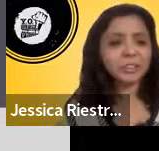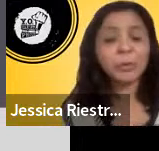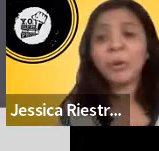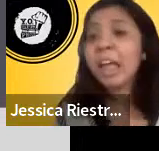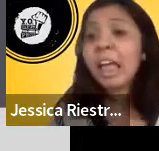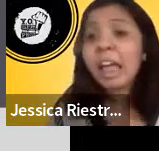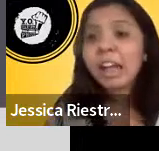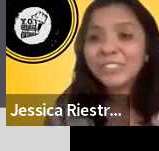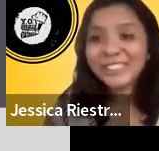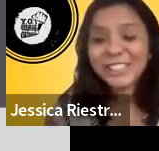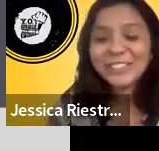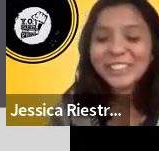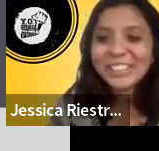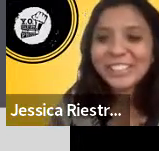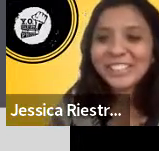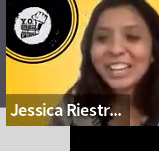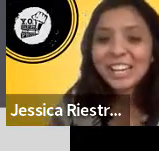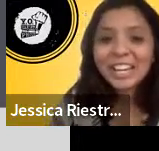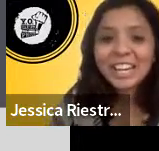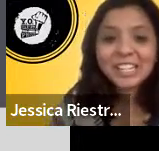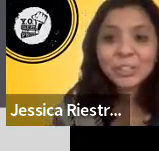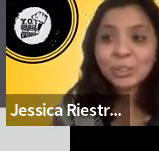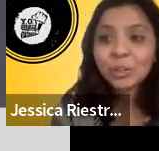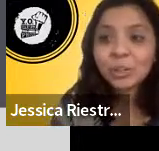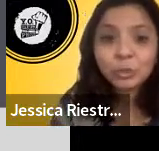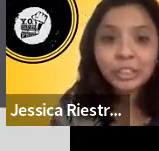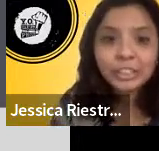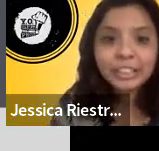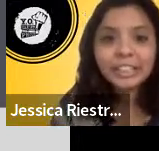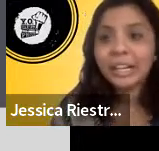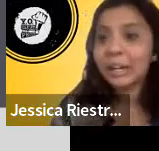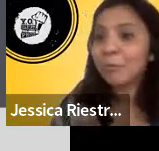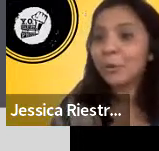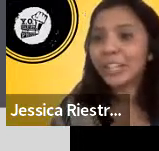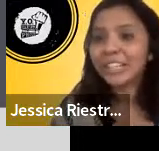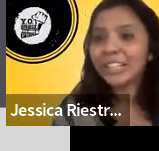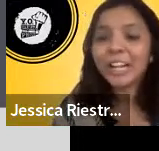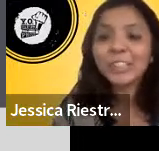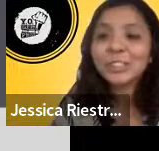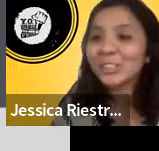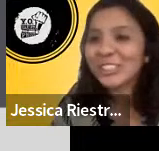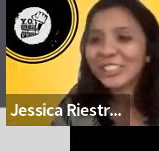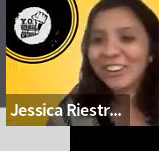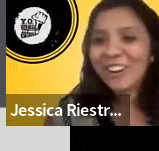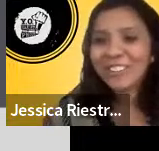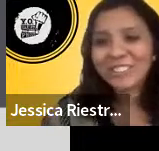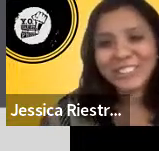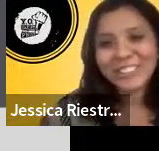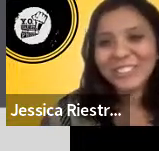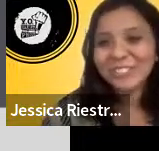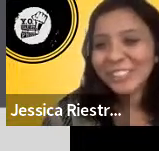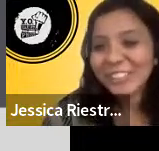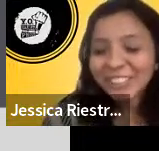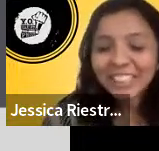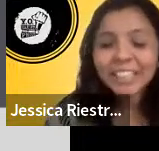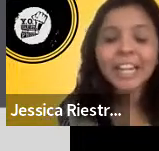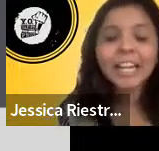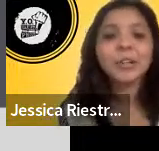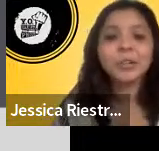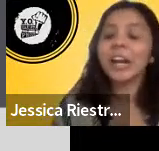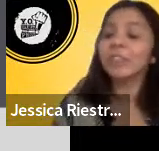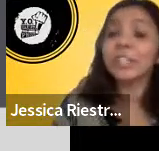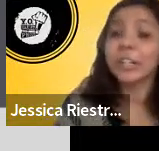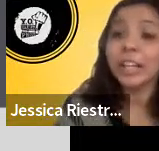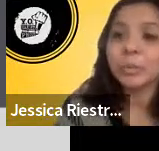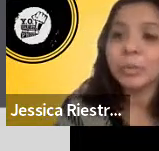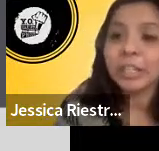All right, so every single year, it is really important to start off the year really great.